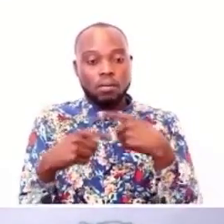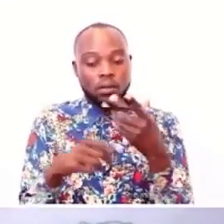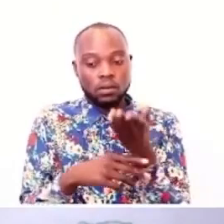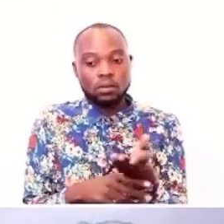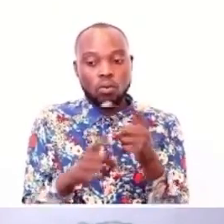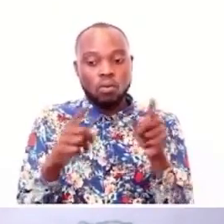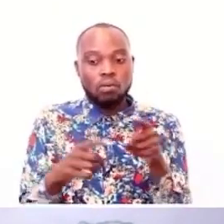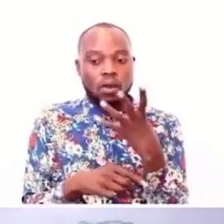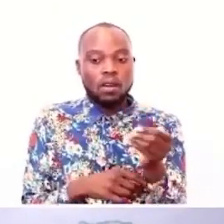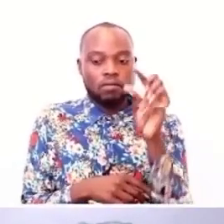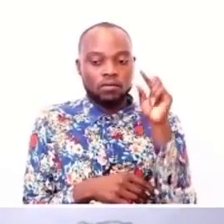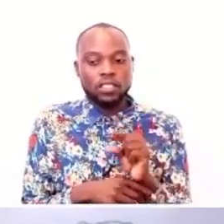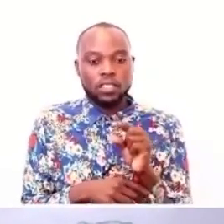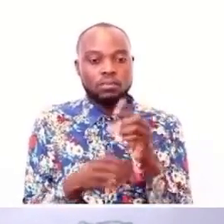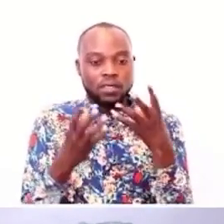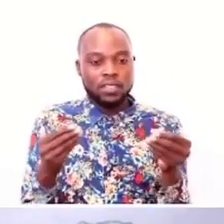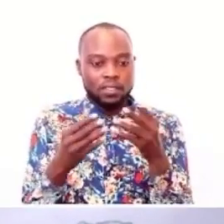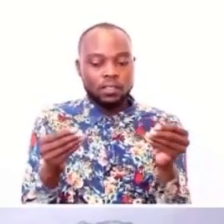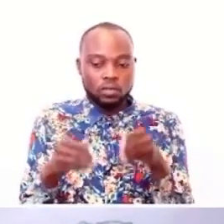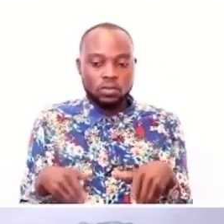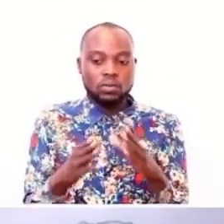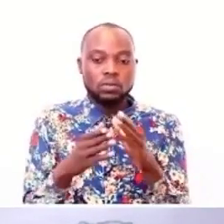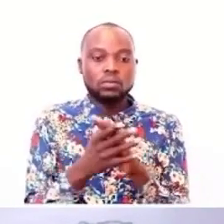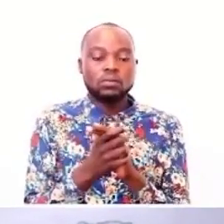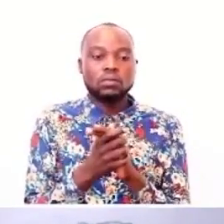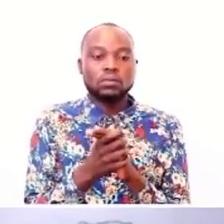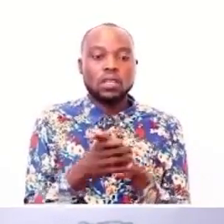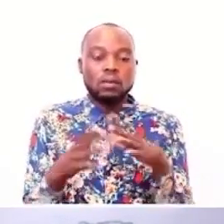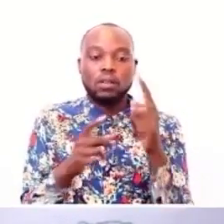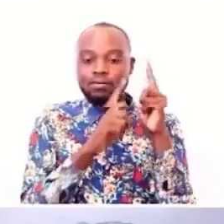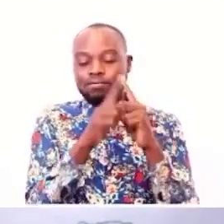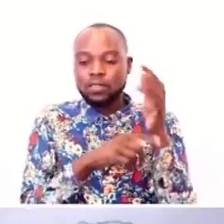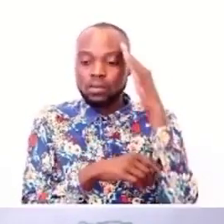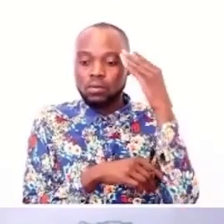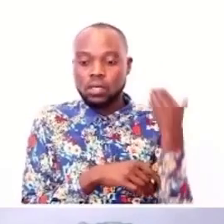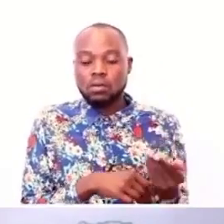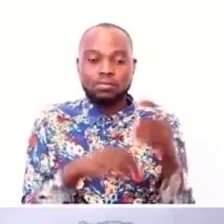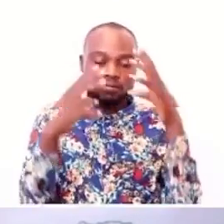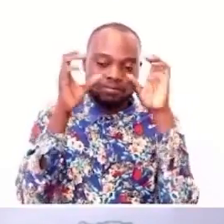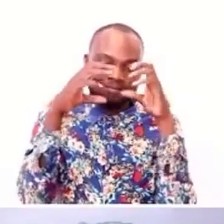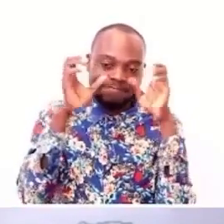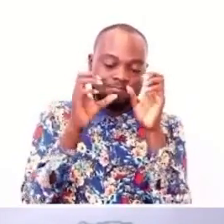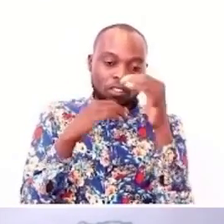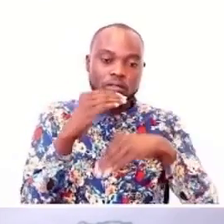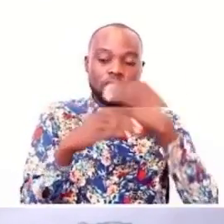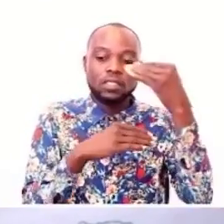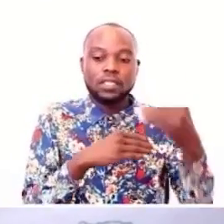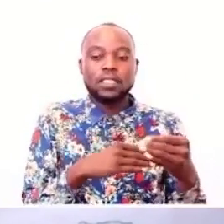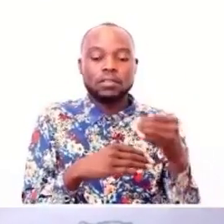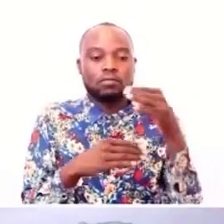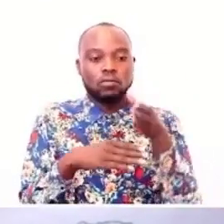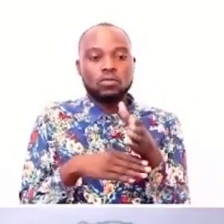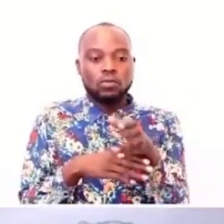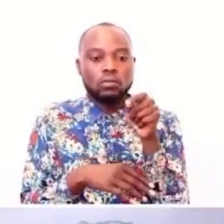there are also other cheaper, easier solutions that we're not thinking of. And we're forgetting about the scientists outside of this room who may